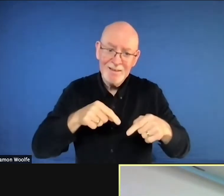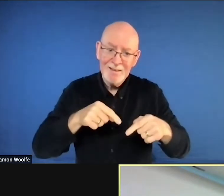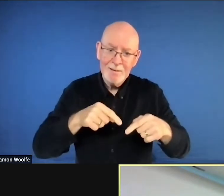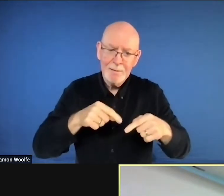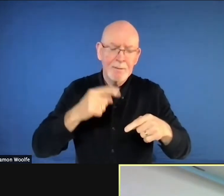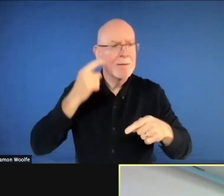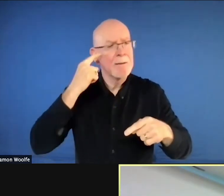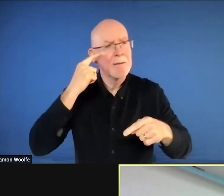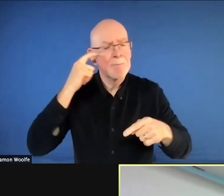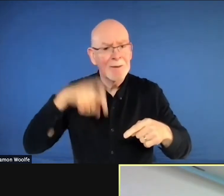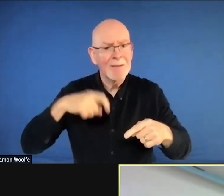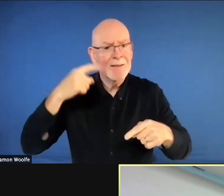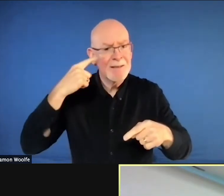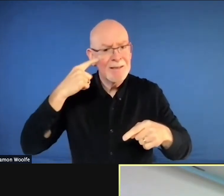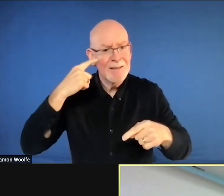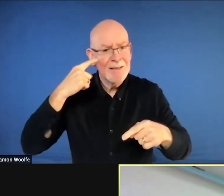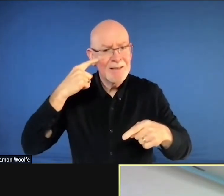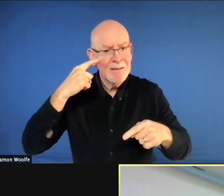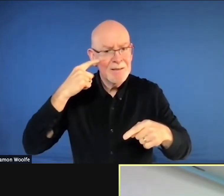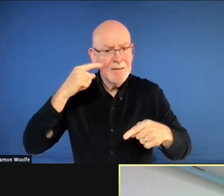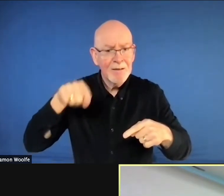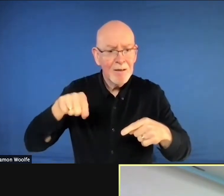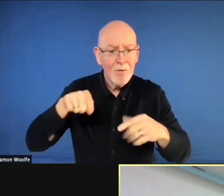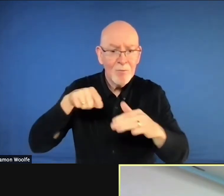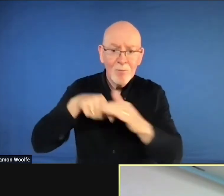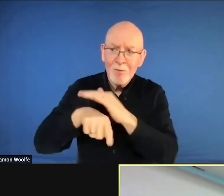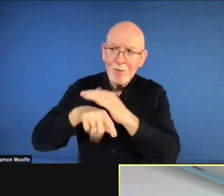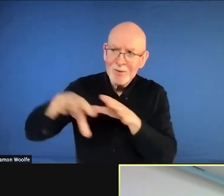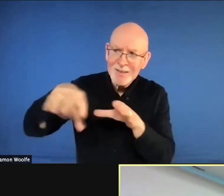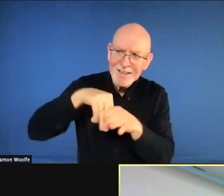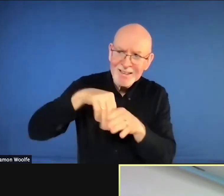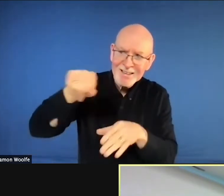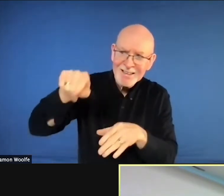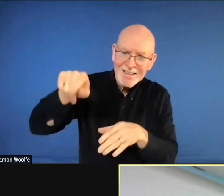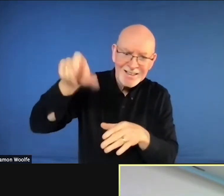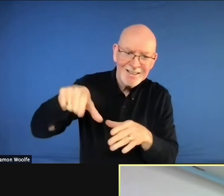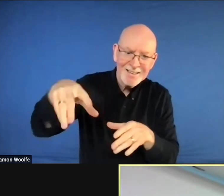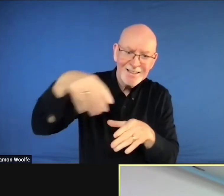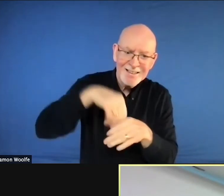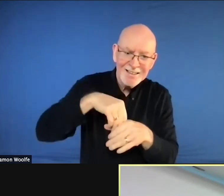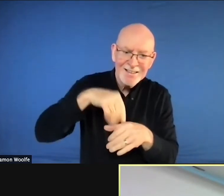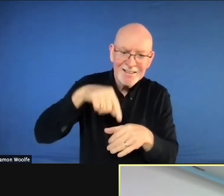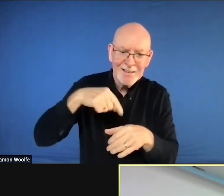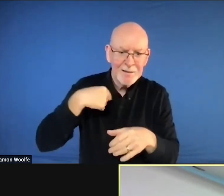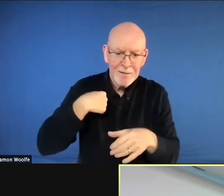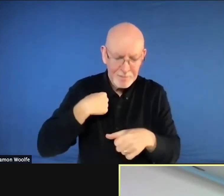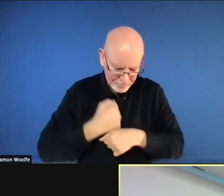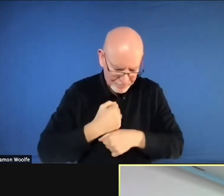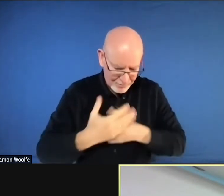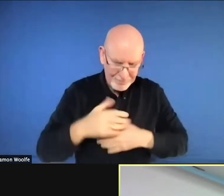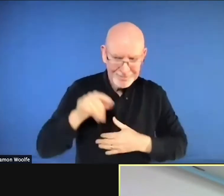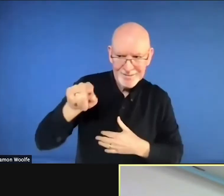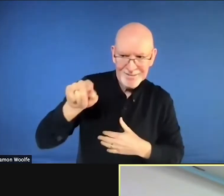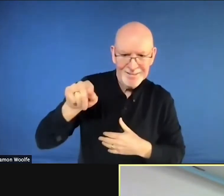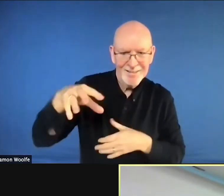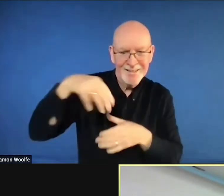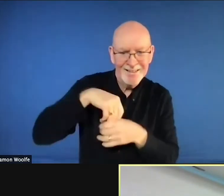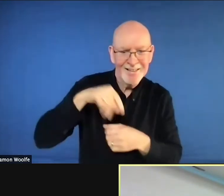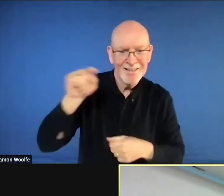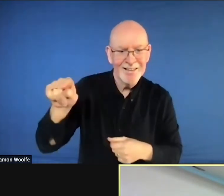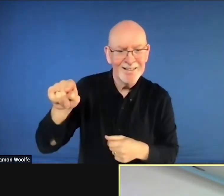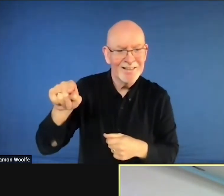involved in what we're doing. So of course, if the researchers tend